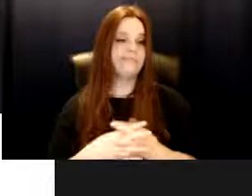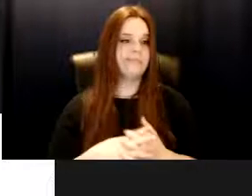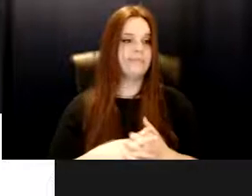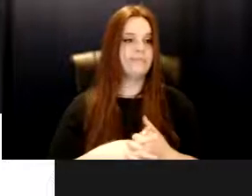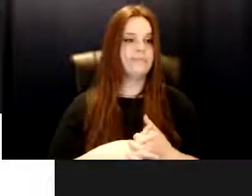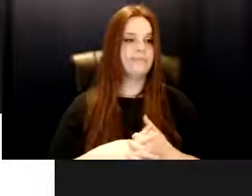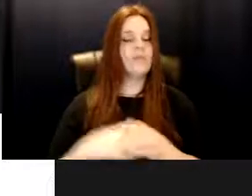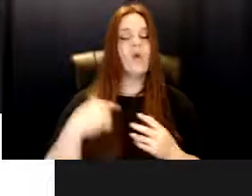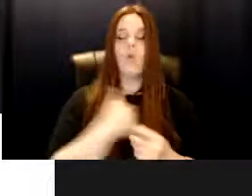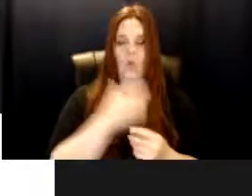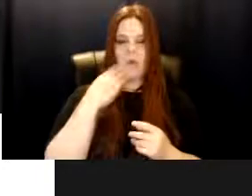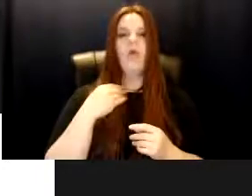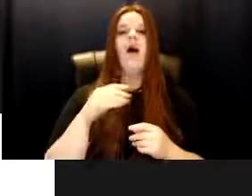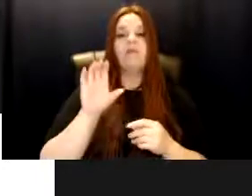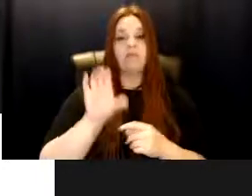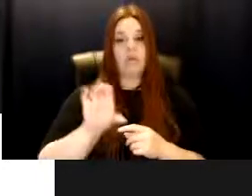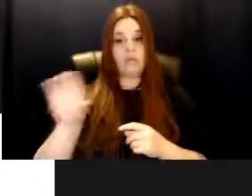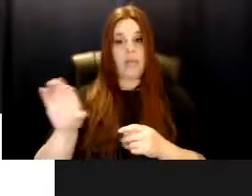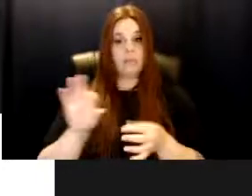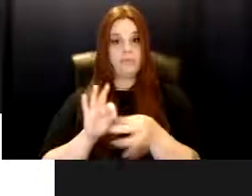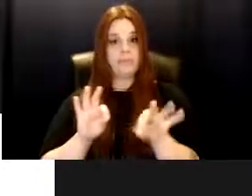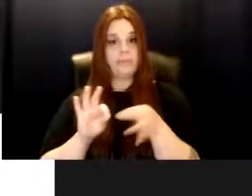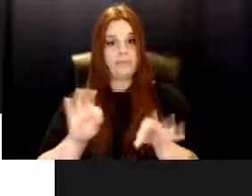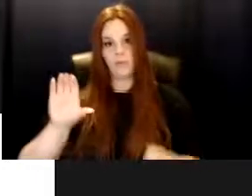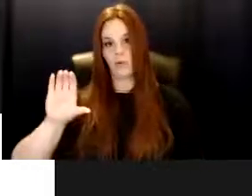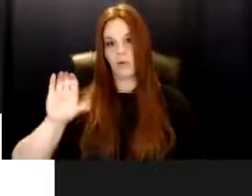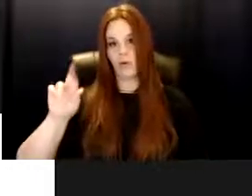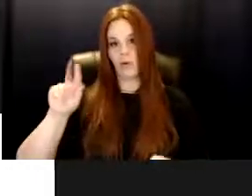We will have real-time captioning called CART,